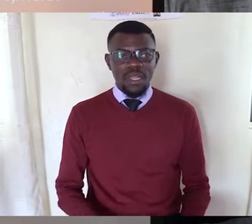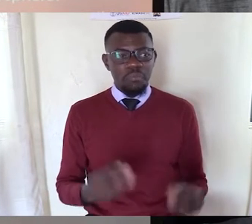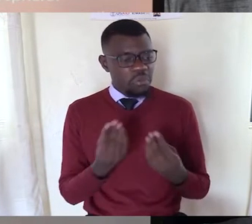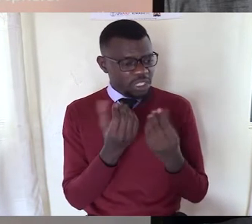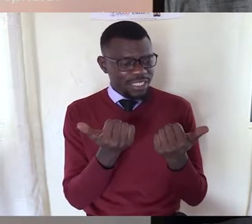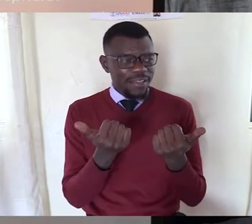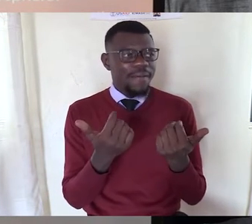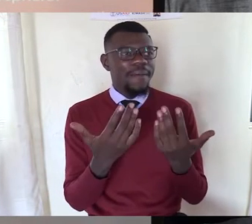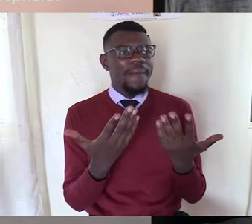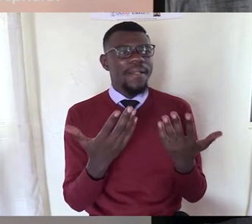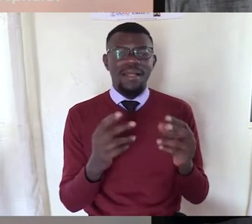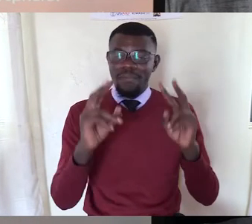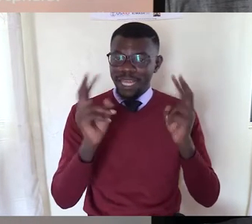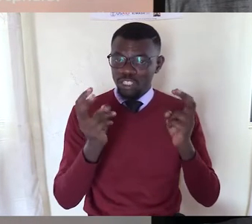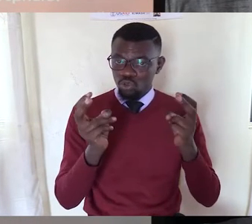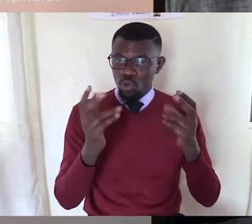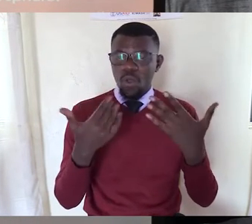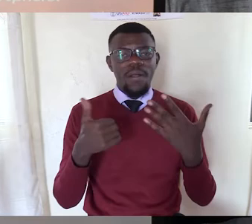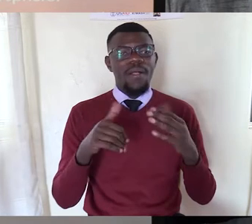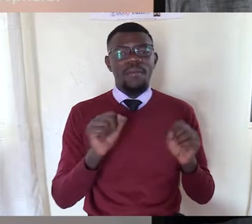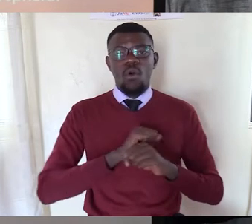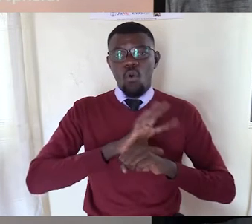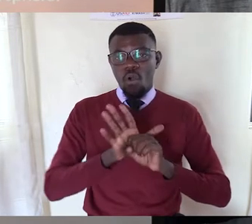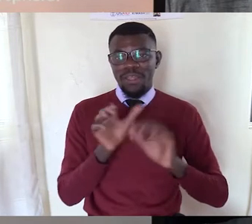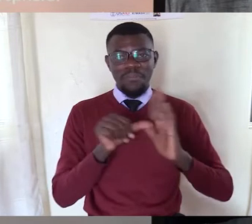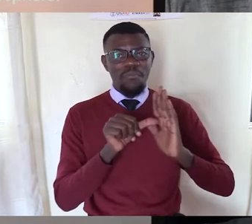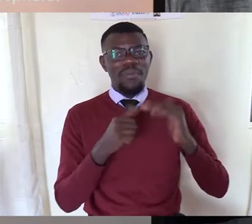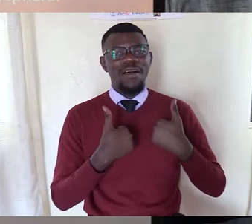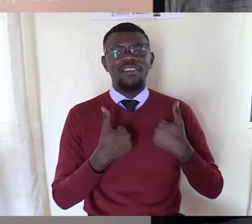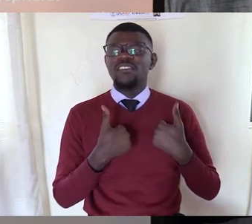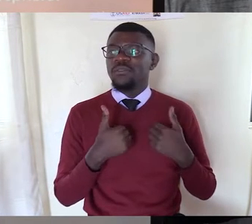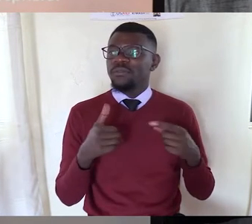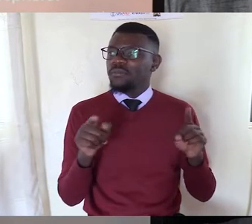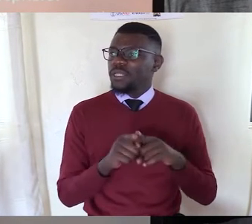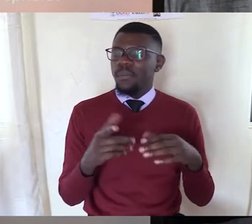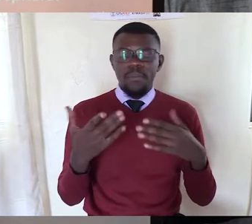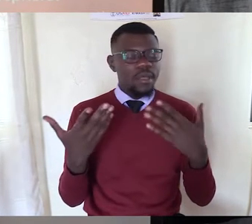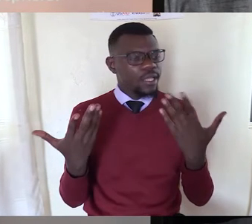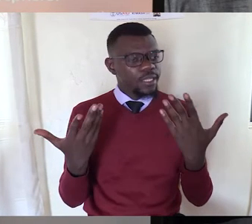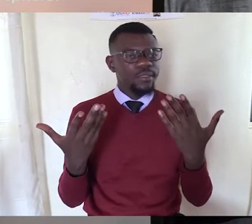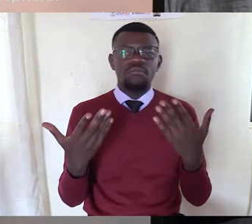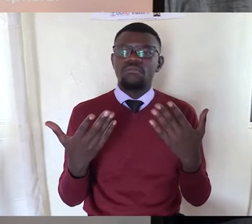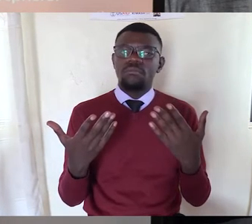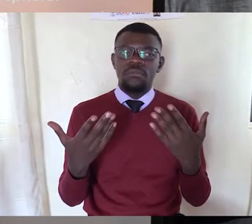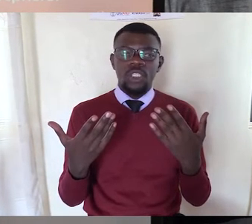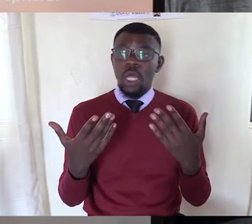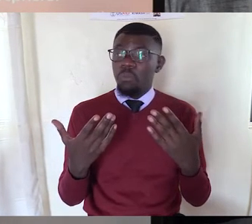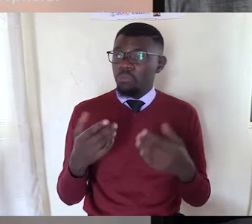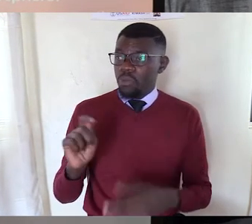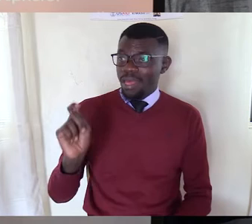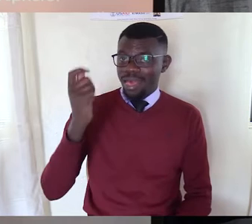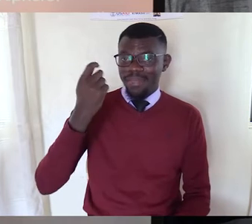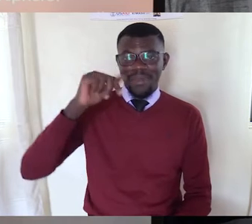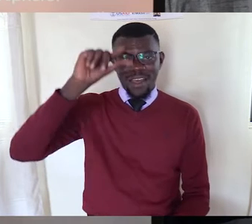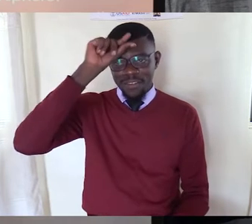addressing issues of COVID-19, and how that really manifested was key to note. The Kenyan